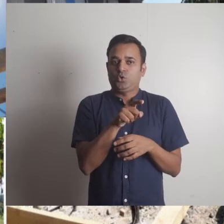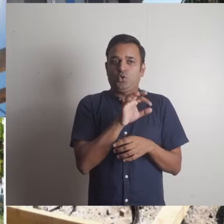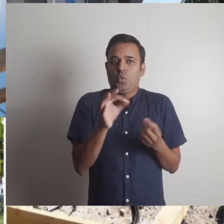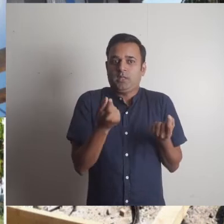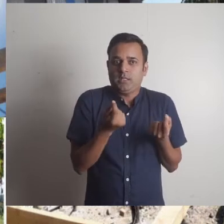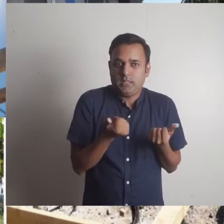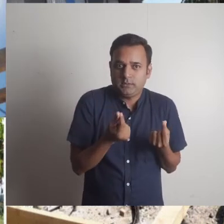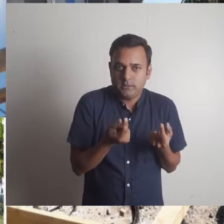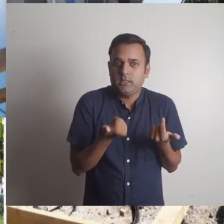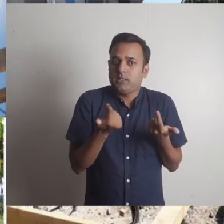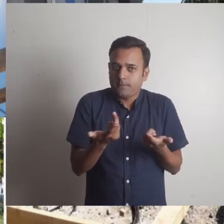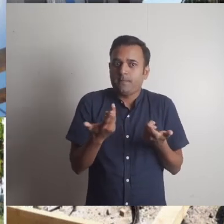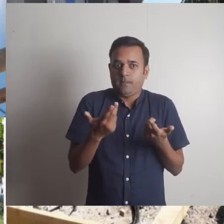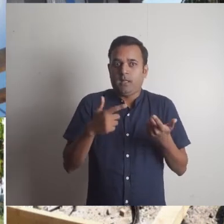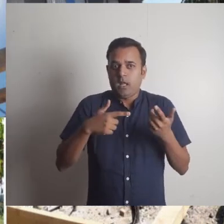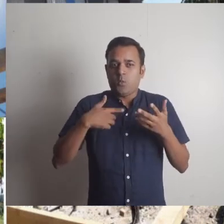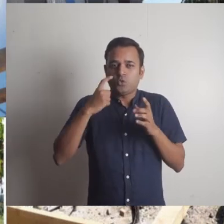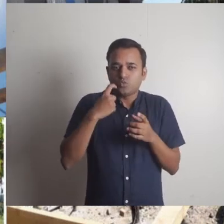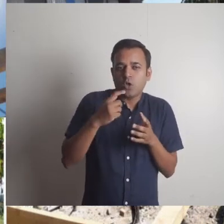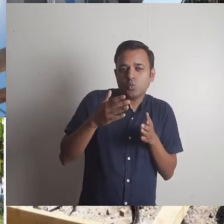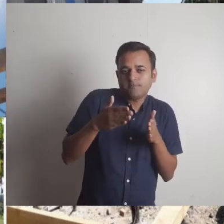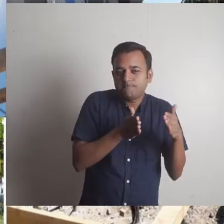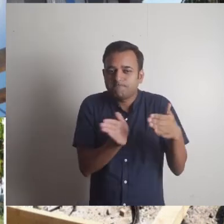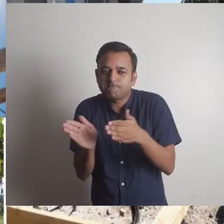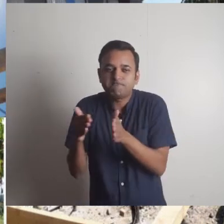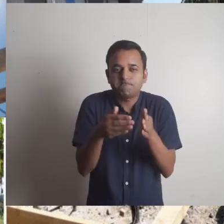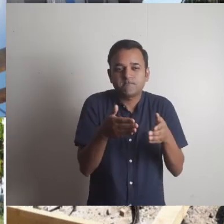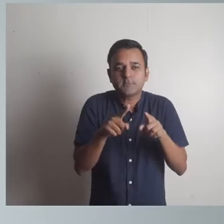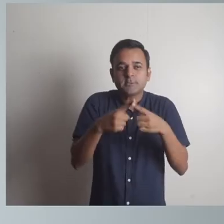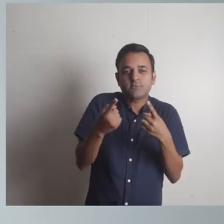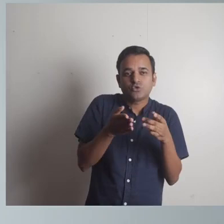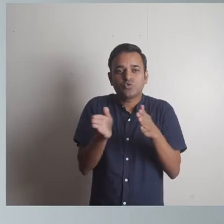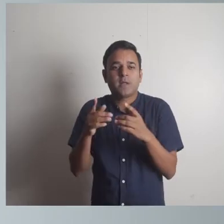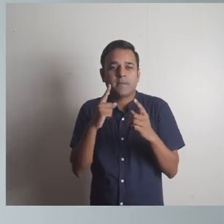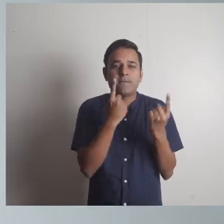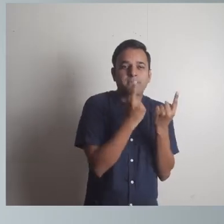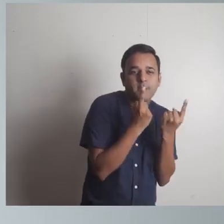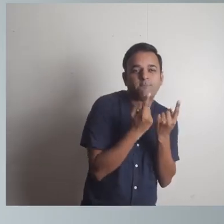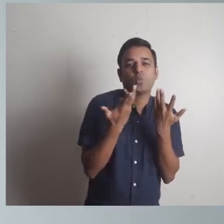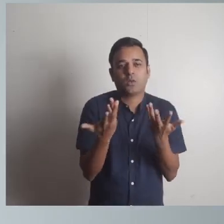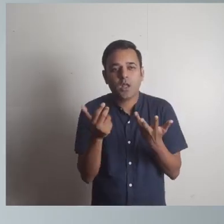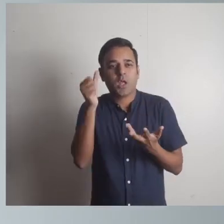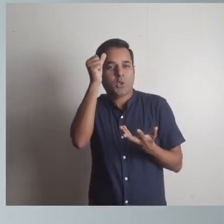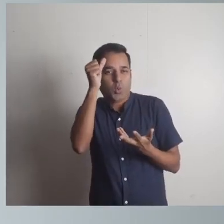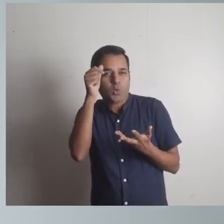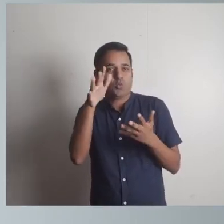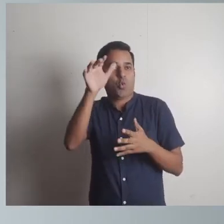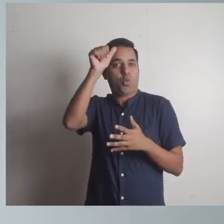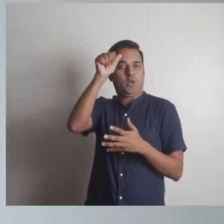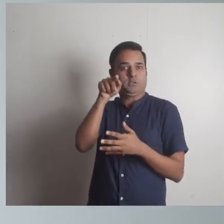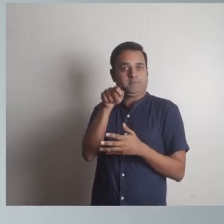when you find out that you don't have the knowledge within your organizing environment, and sometimes you have to find it from somewhere else. So one